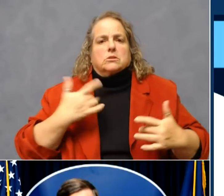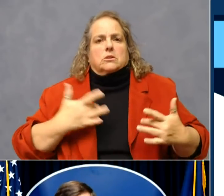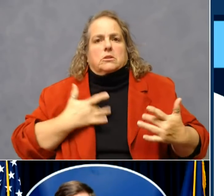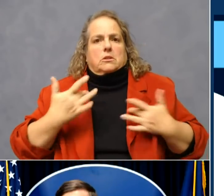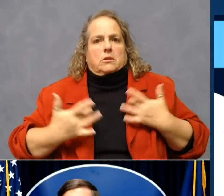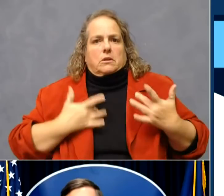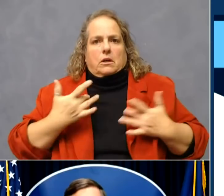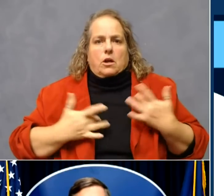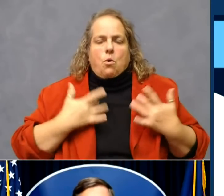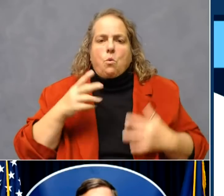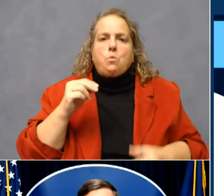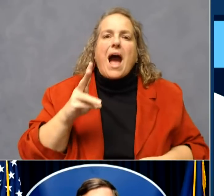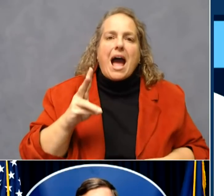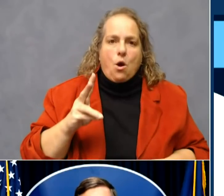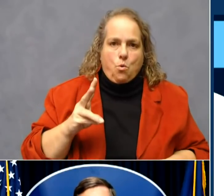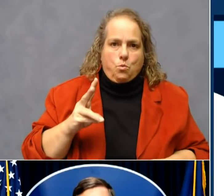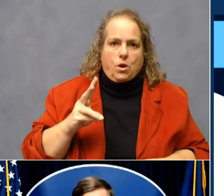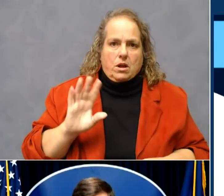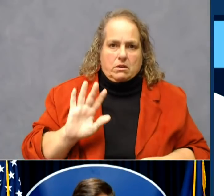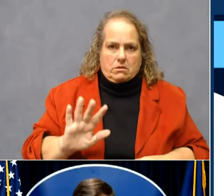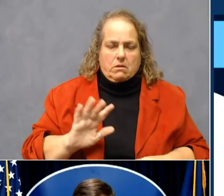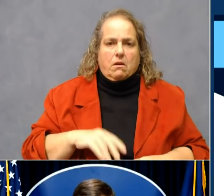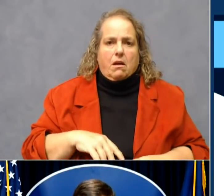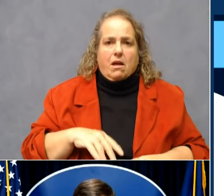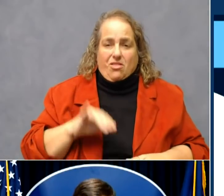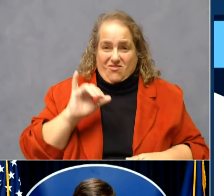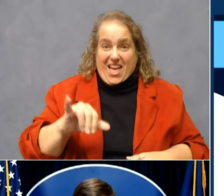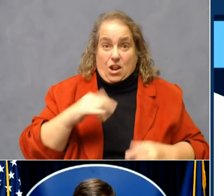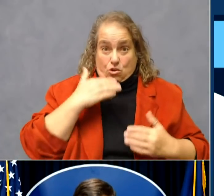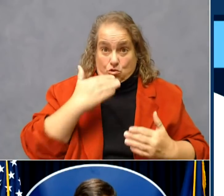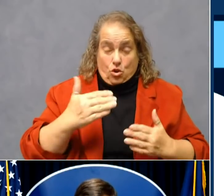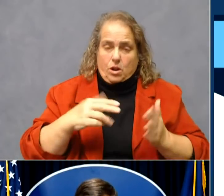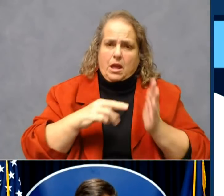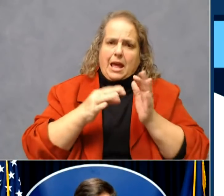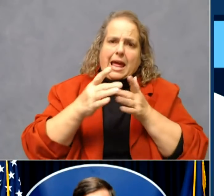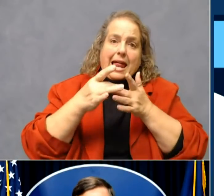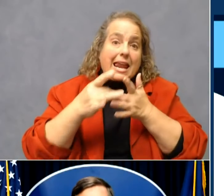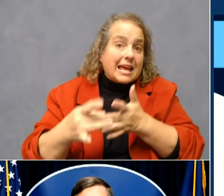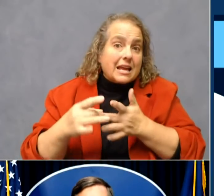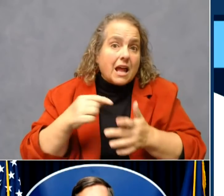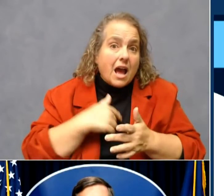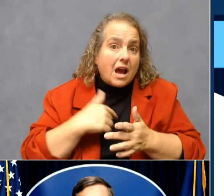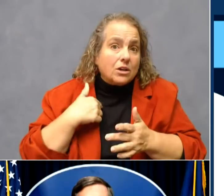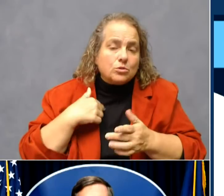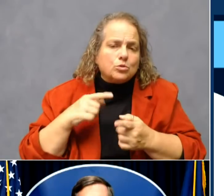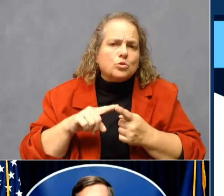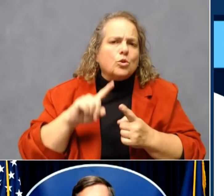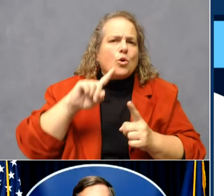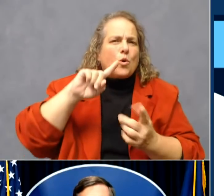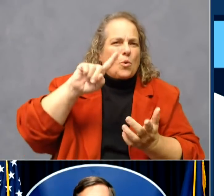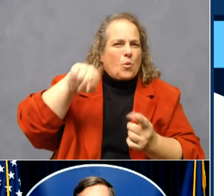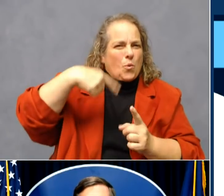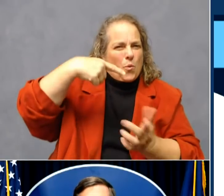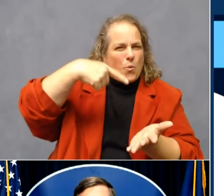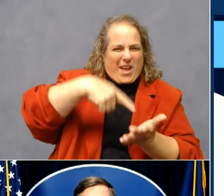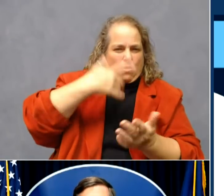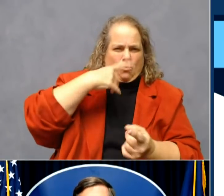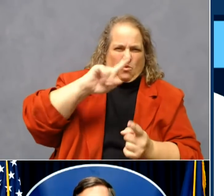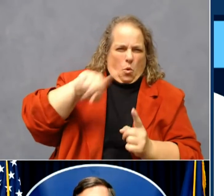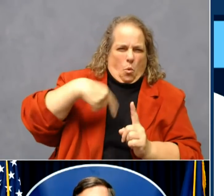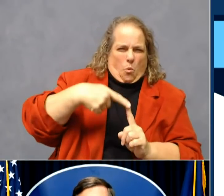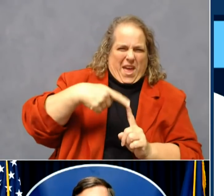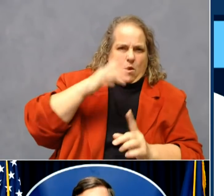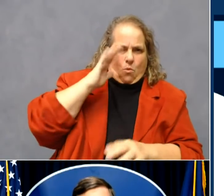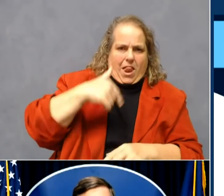that effectiveness and the rest leads us to the win. We believe that we are going to get our